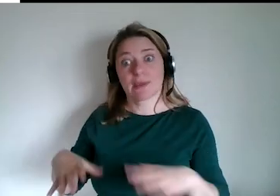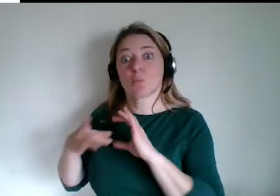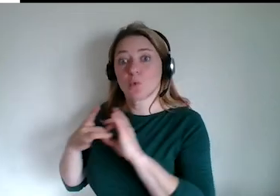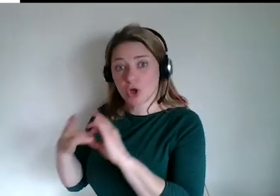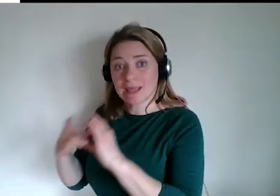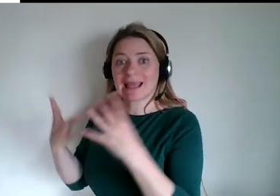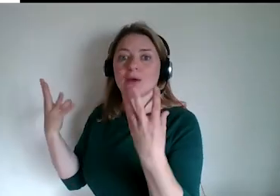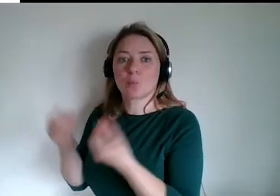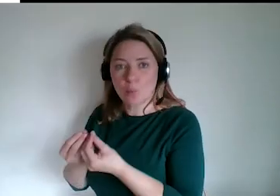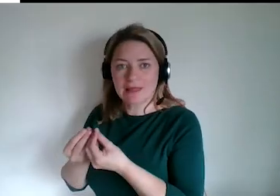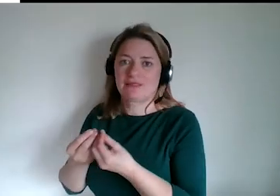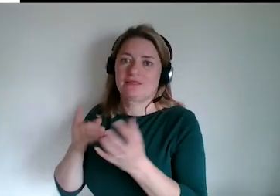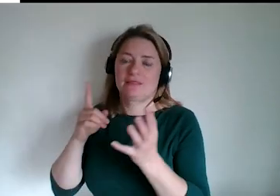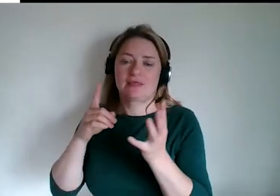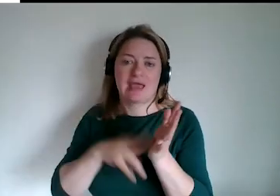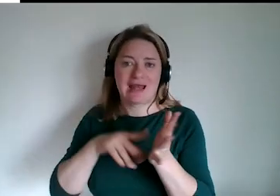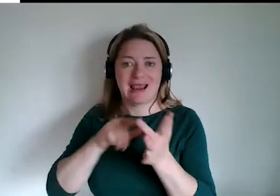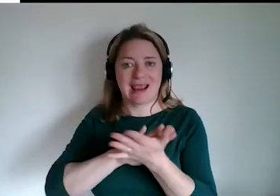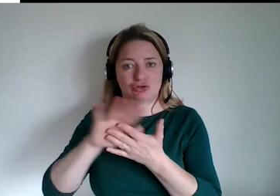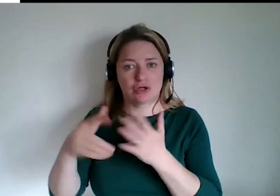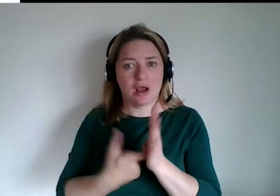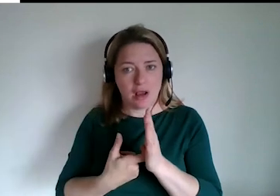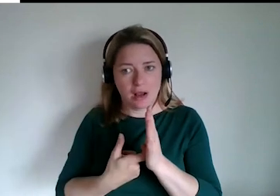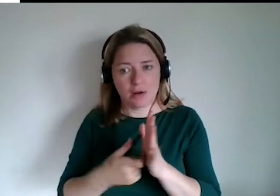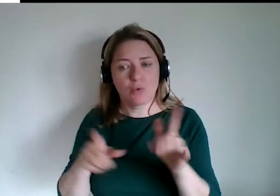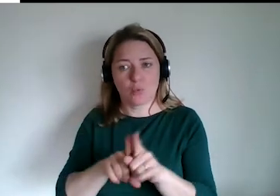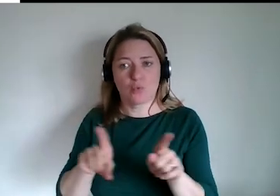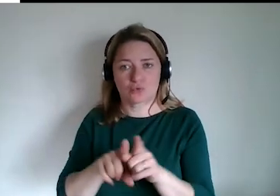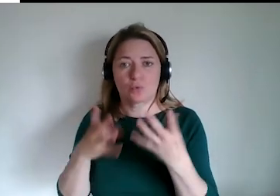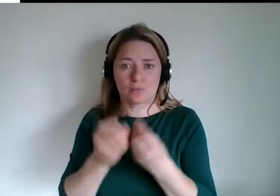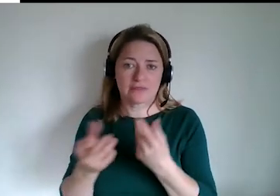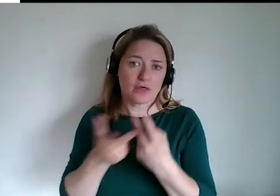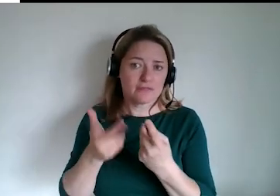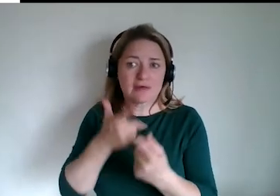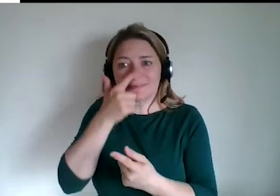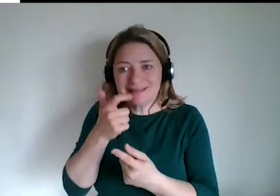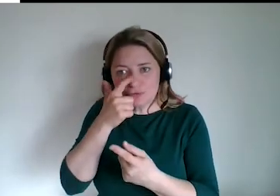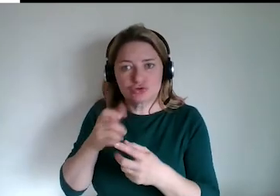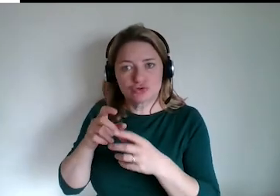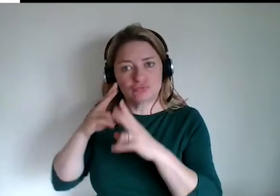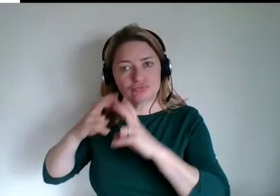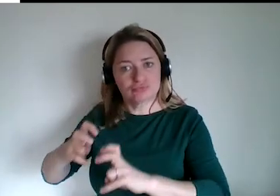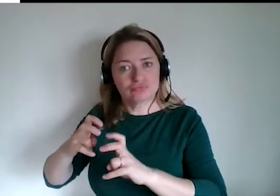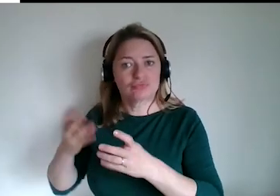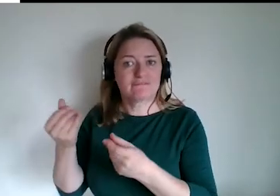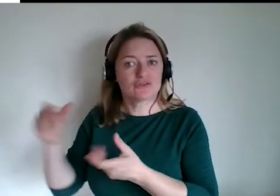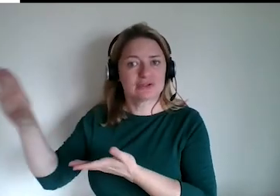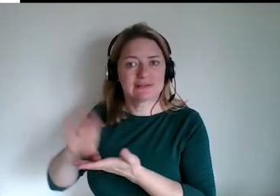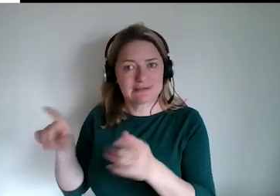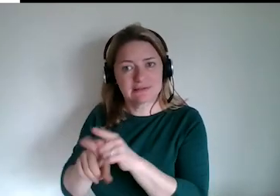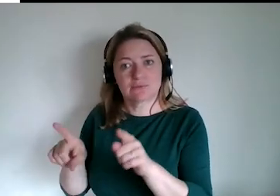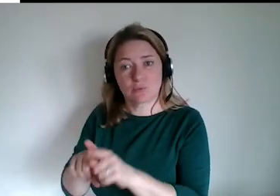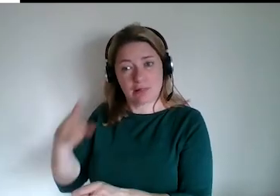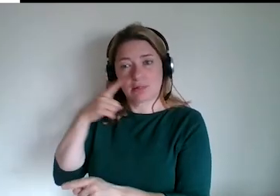NIHR and also with other potential research funders to see if